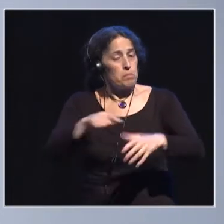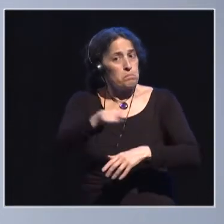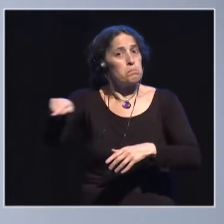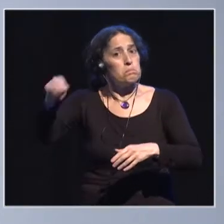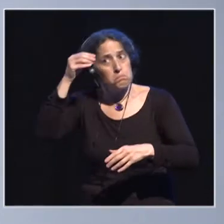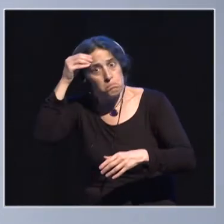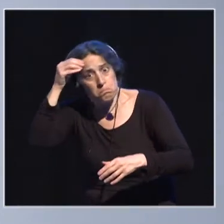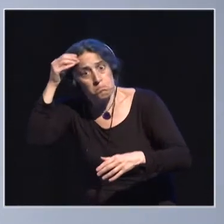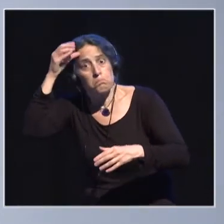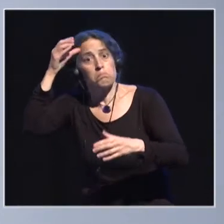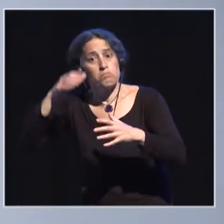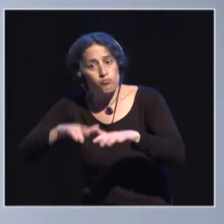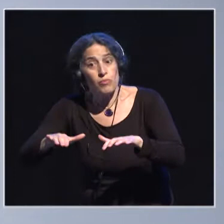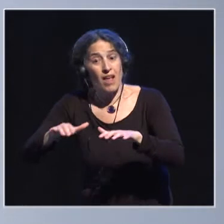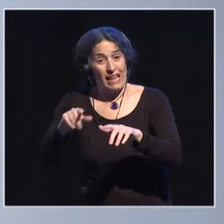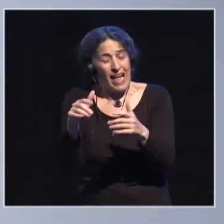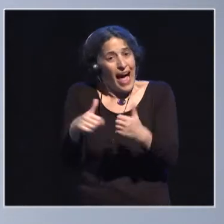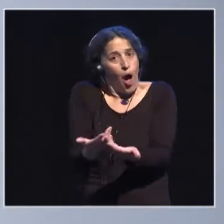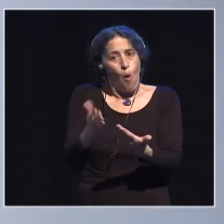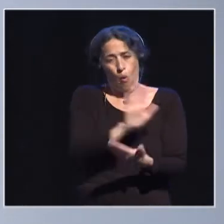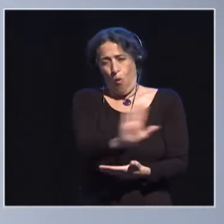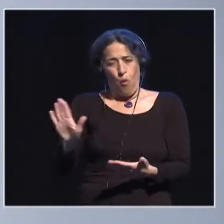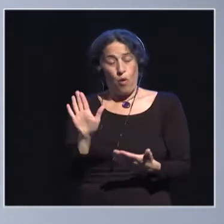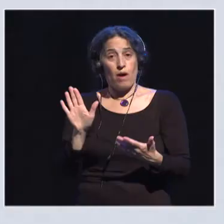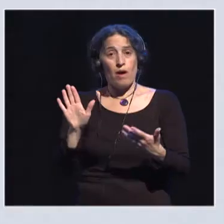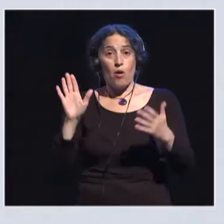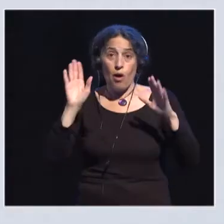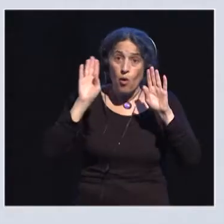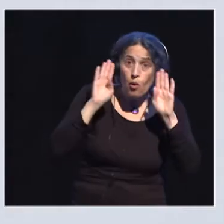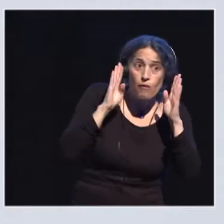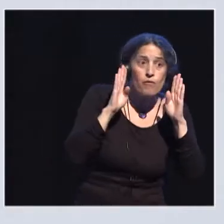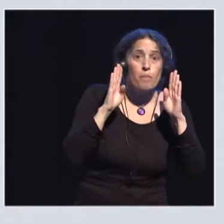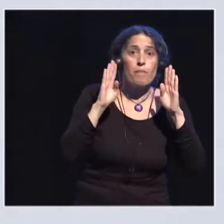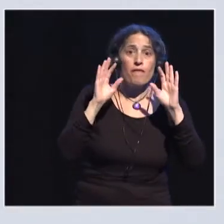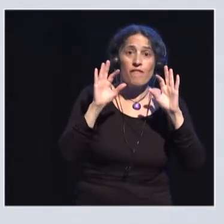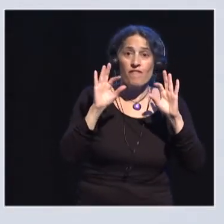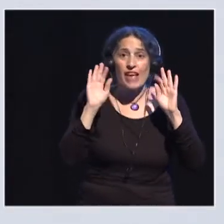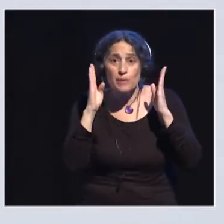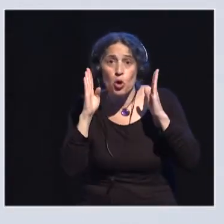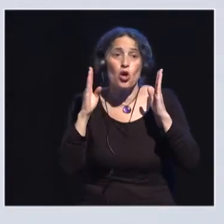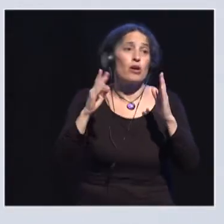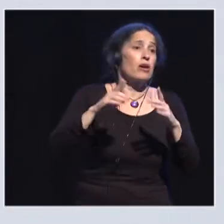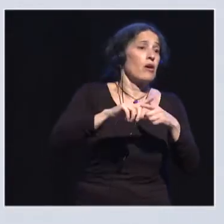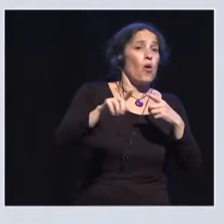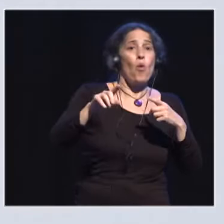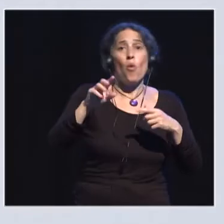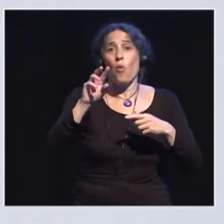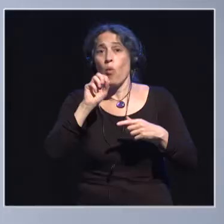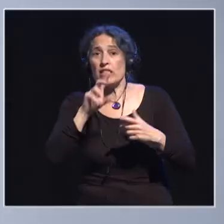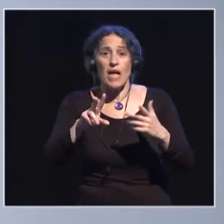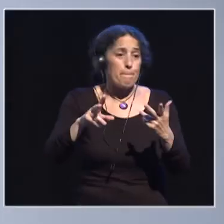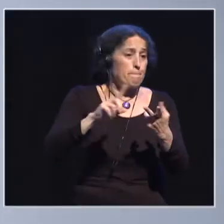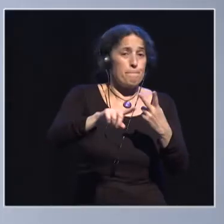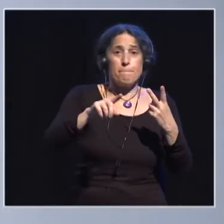creation? Or are they looking at Facebook, WhatsApp, and maybe some sports betting sites? You